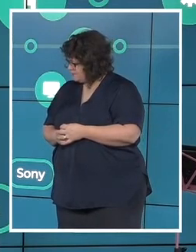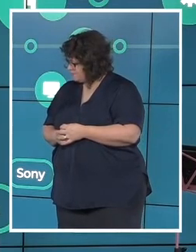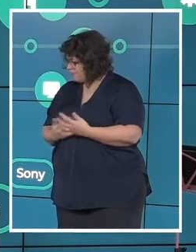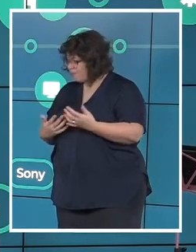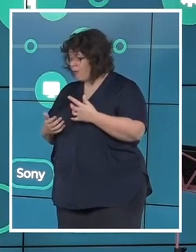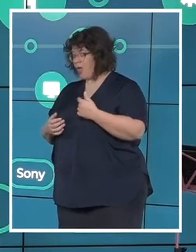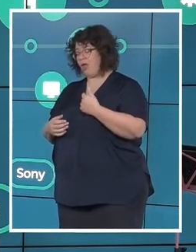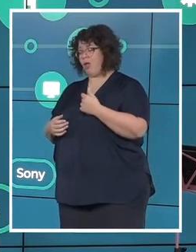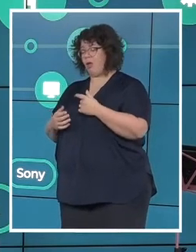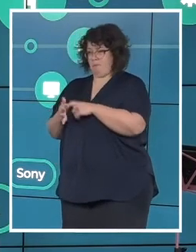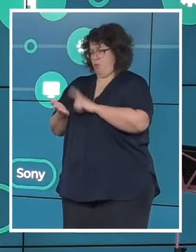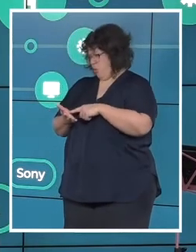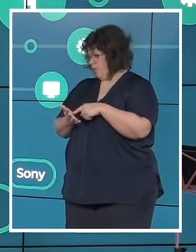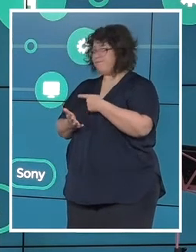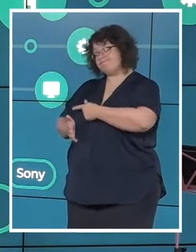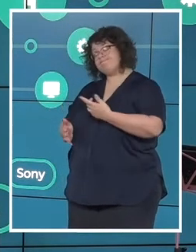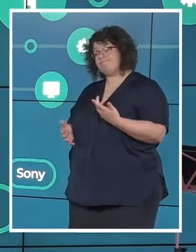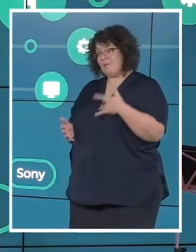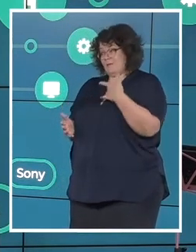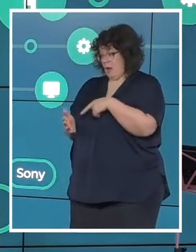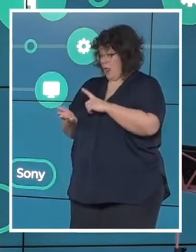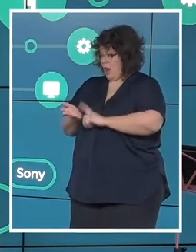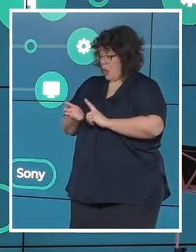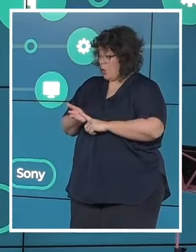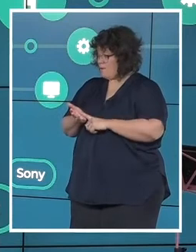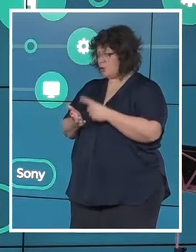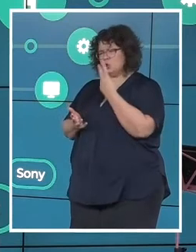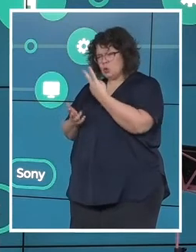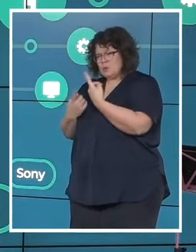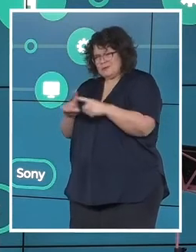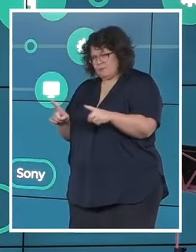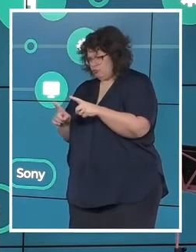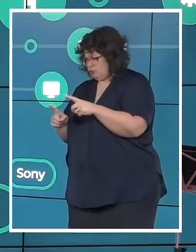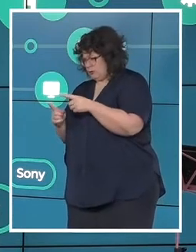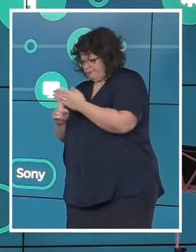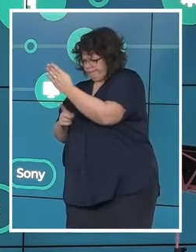right? We got to ensure that we are, from a cultural perspective, we're building